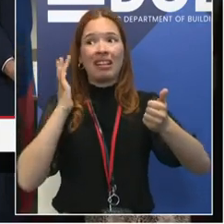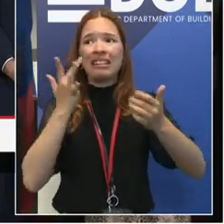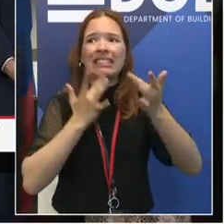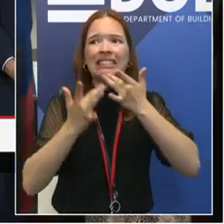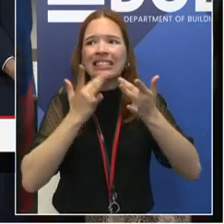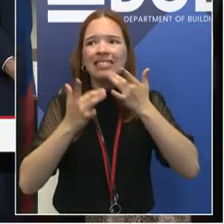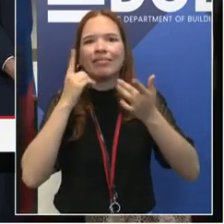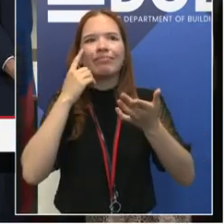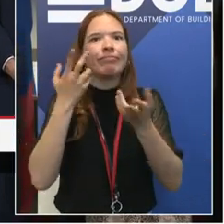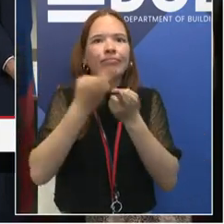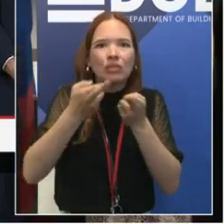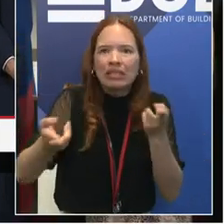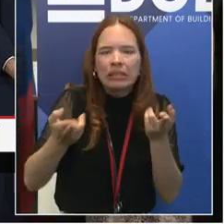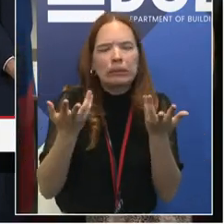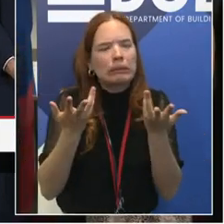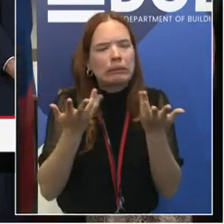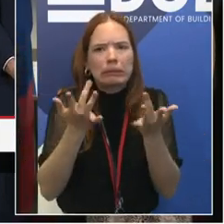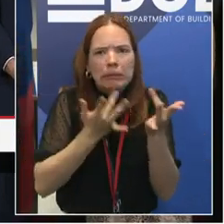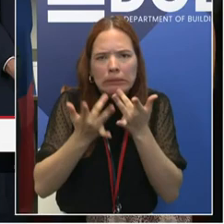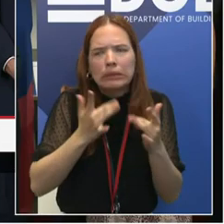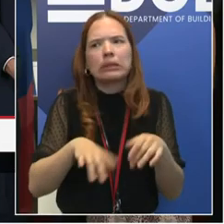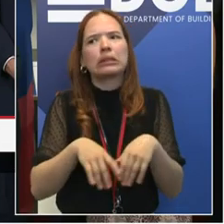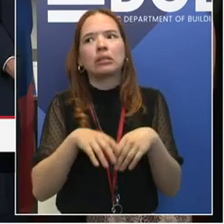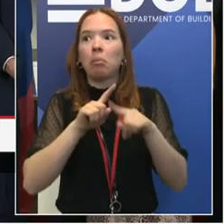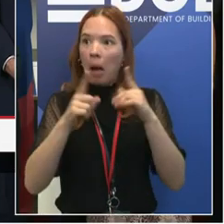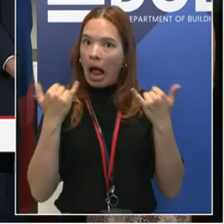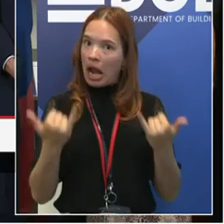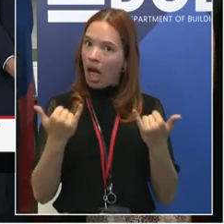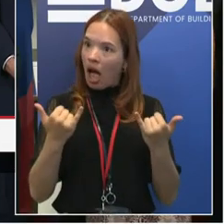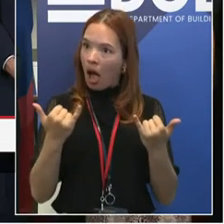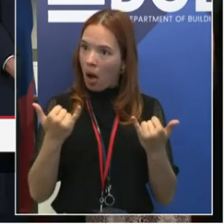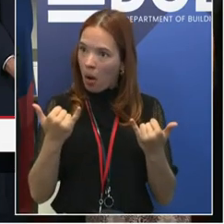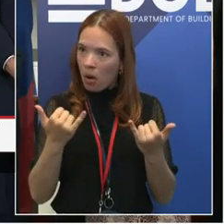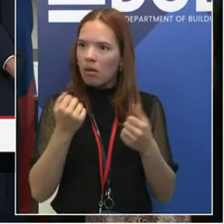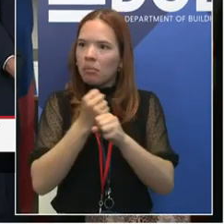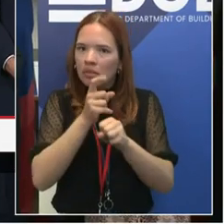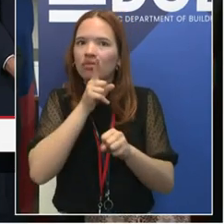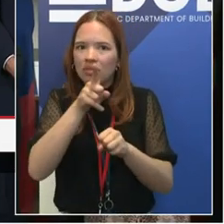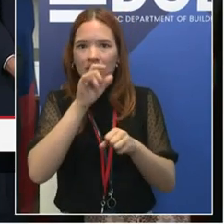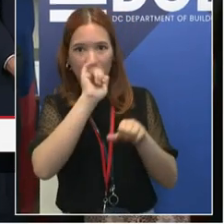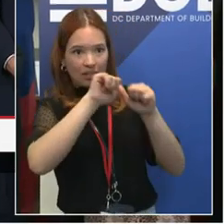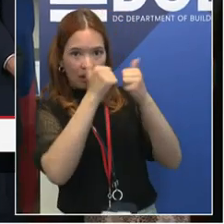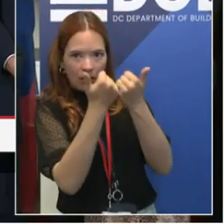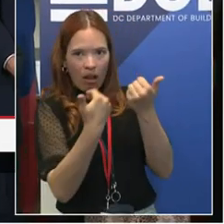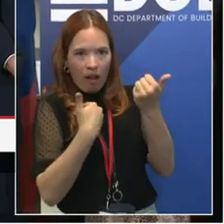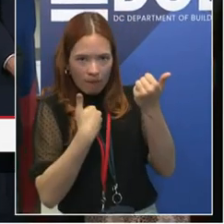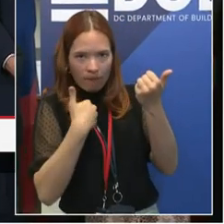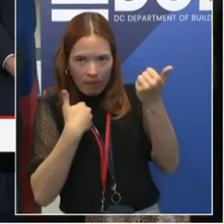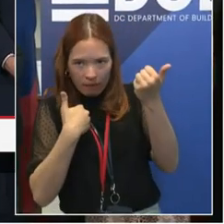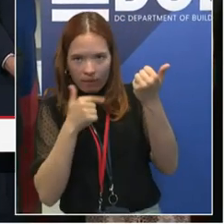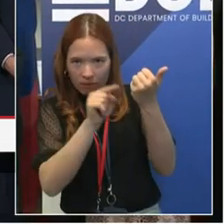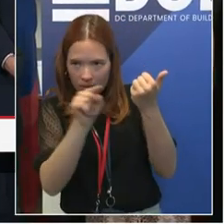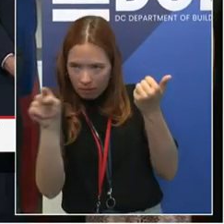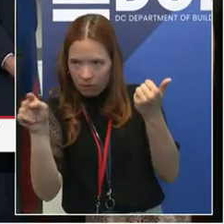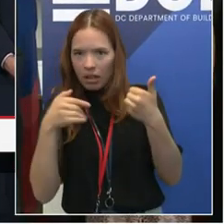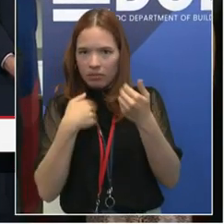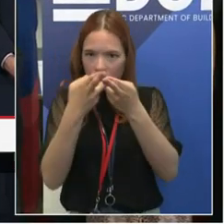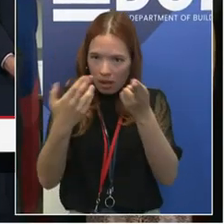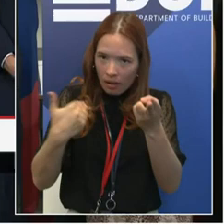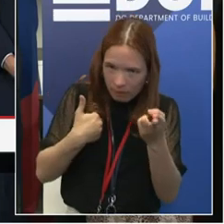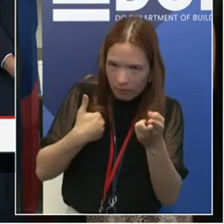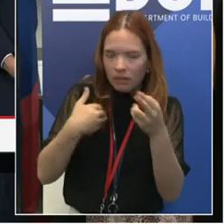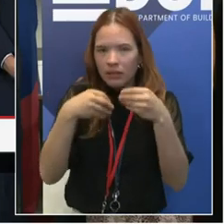So it is always important that we're looking to make sure that the agency is resourced properly, but that